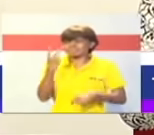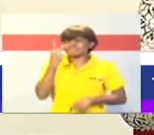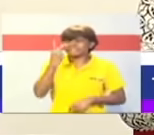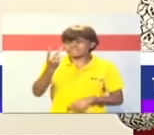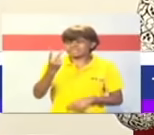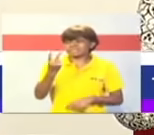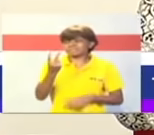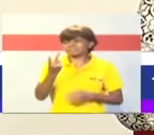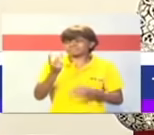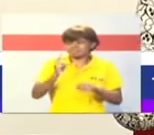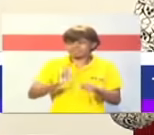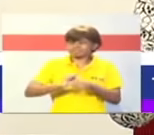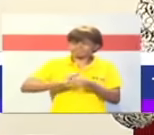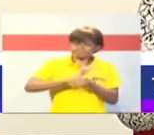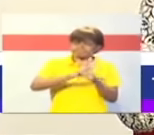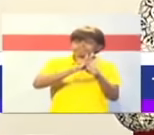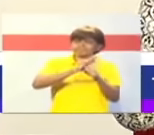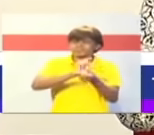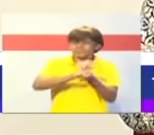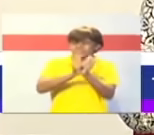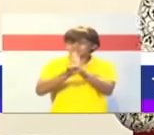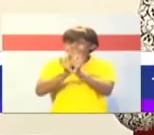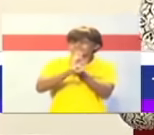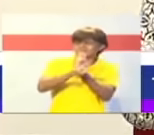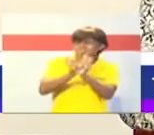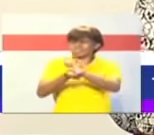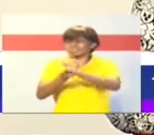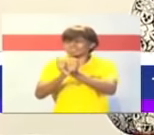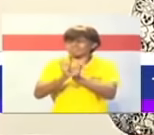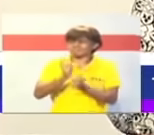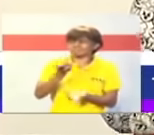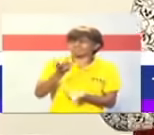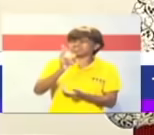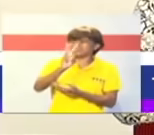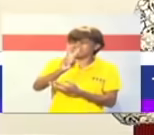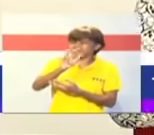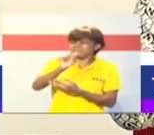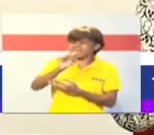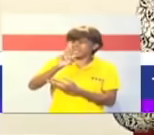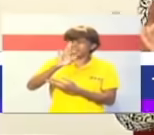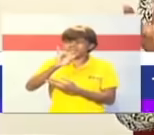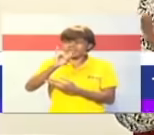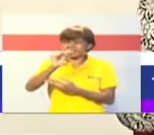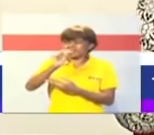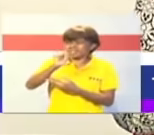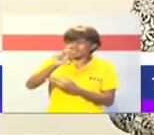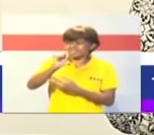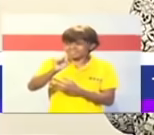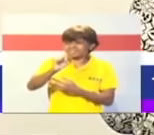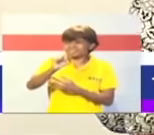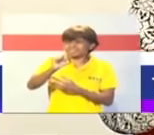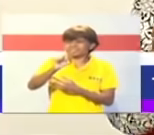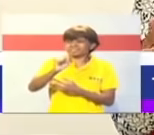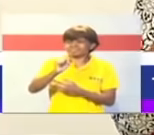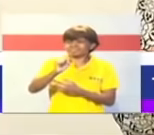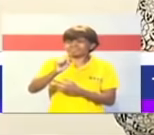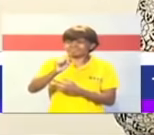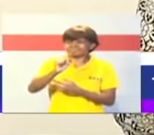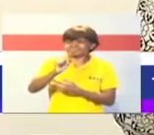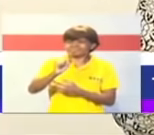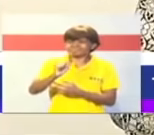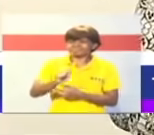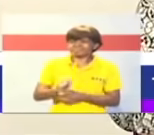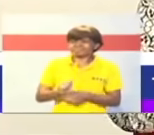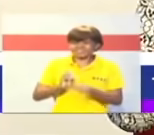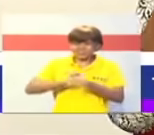term variant is sort of used to describe sort of variants of concern, ones that have specific mutations, but there are many, many lineages of this